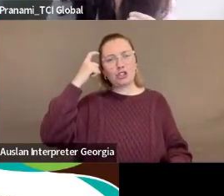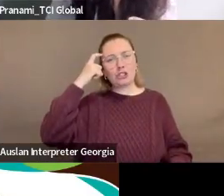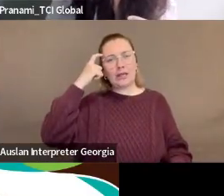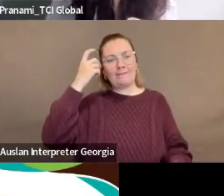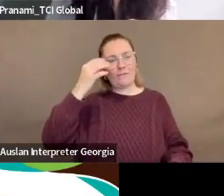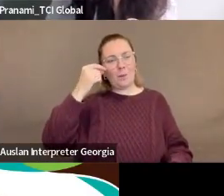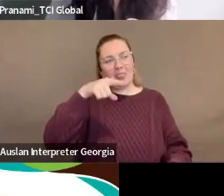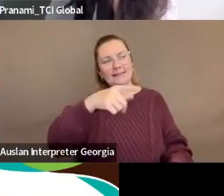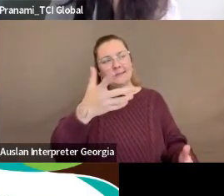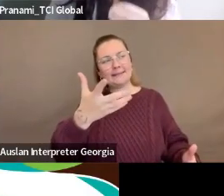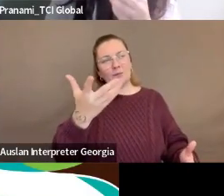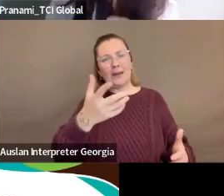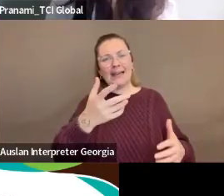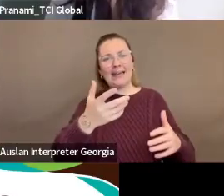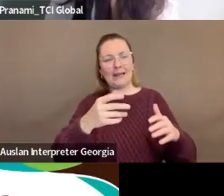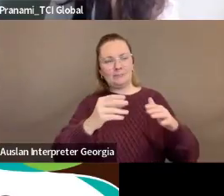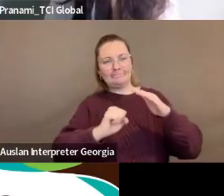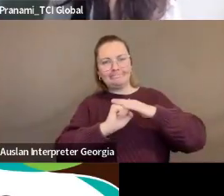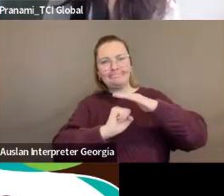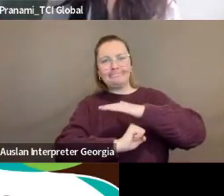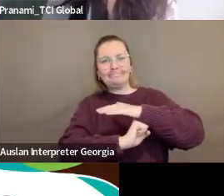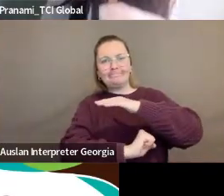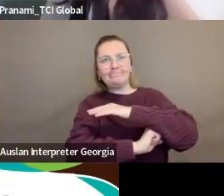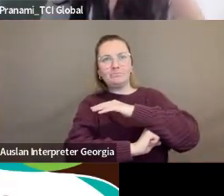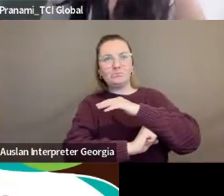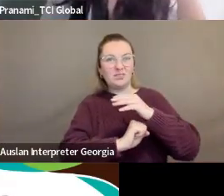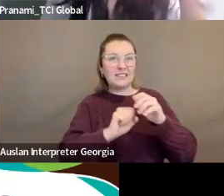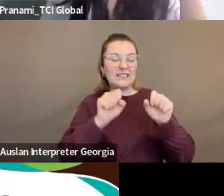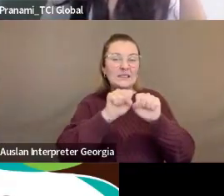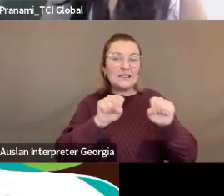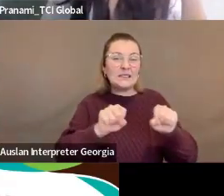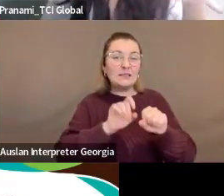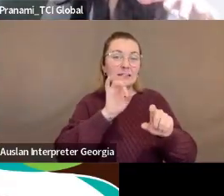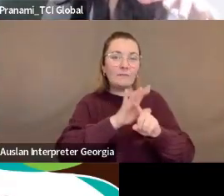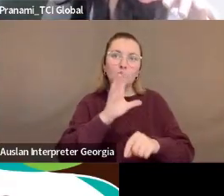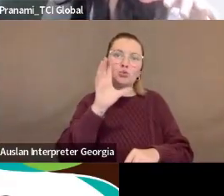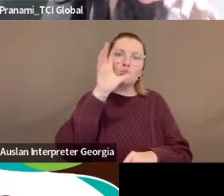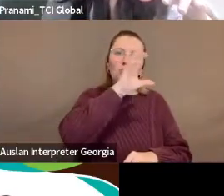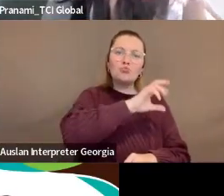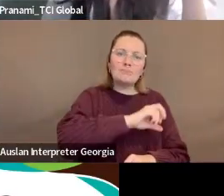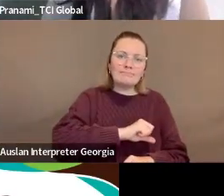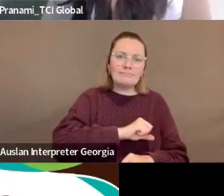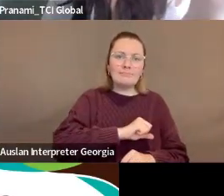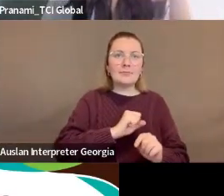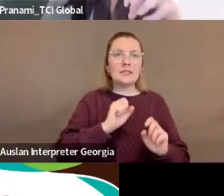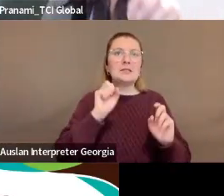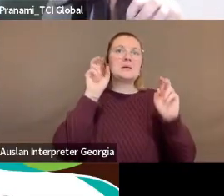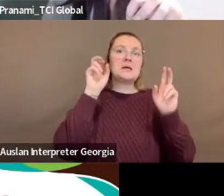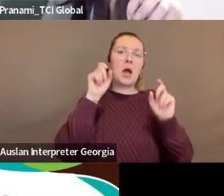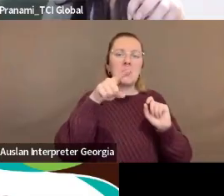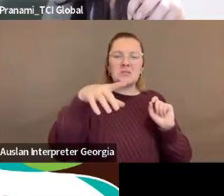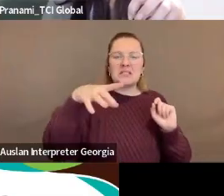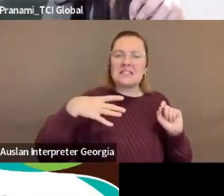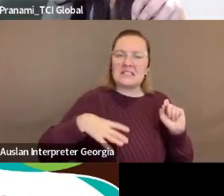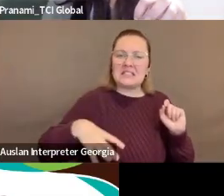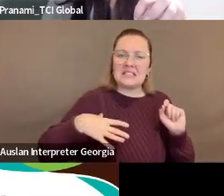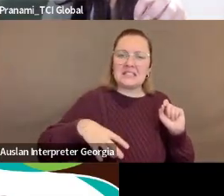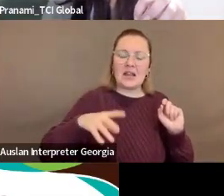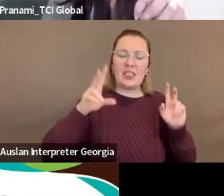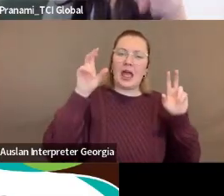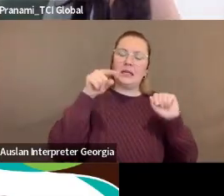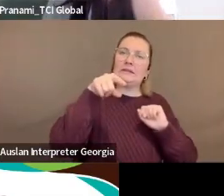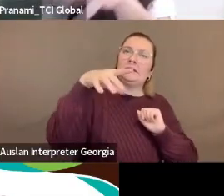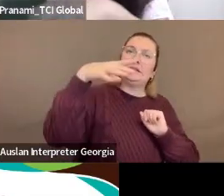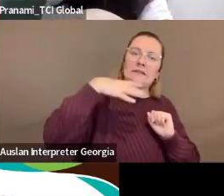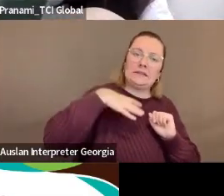underpinning these systems that assume that, there's this category of people who need to